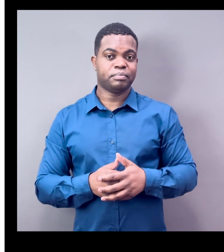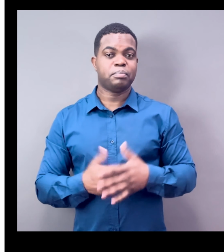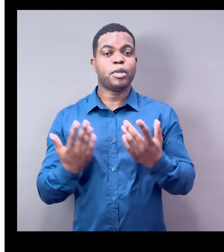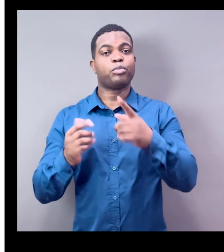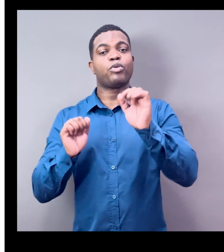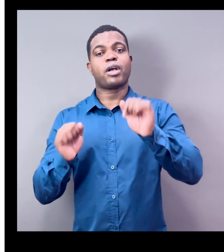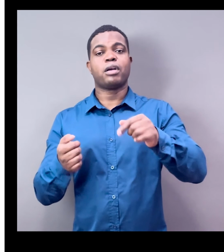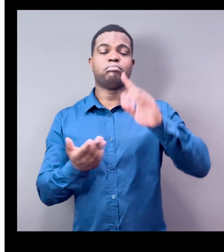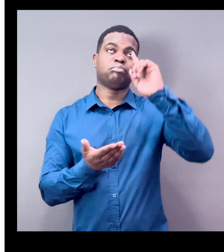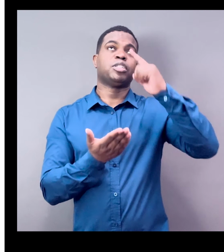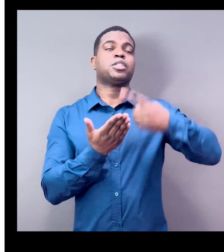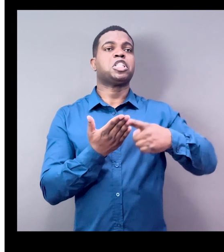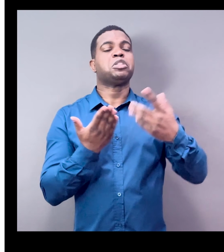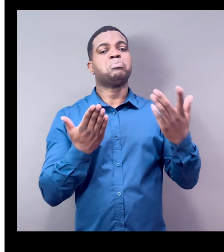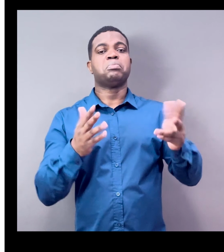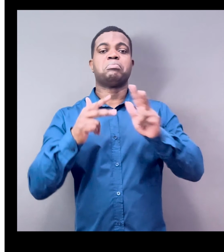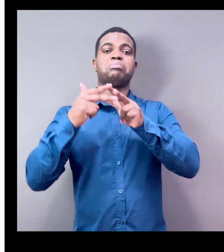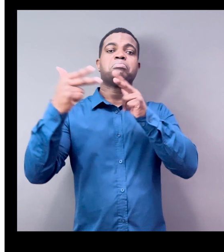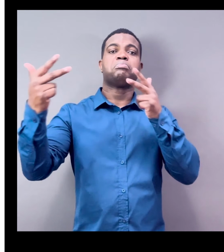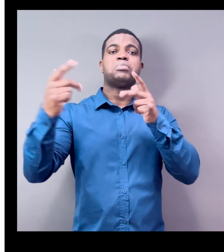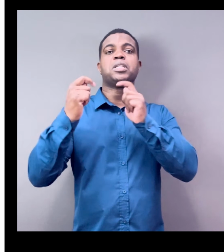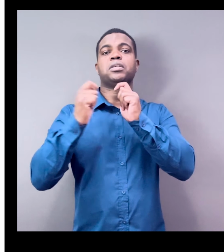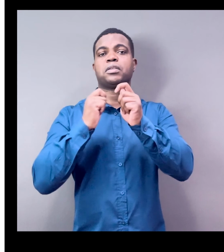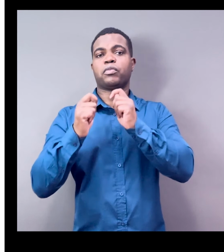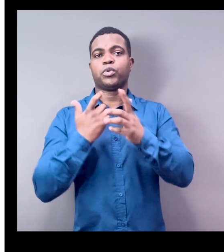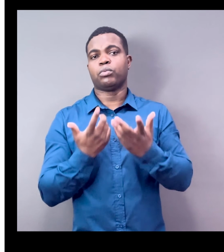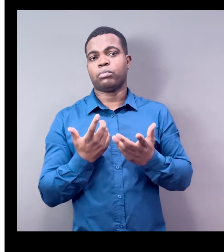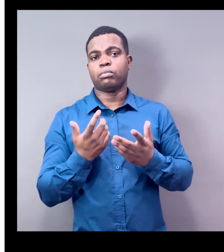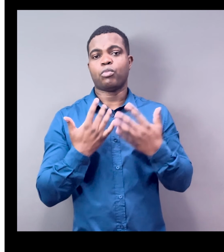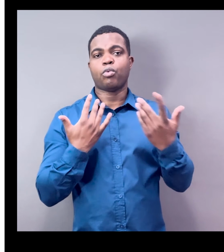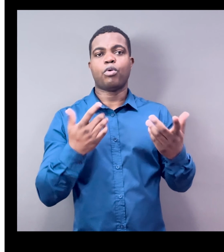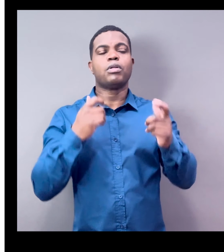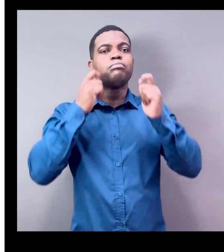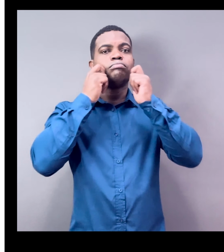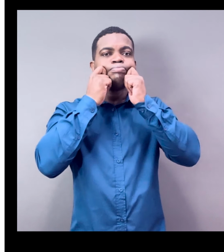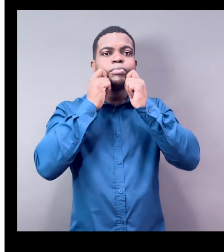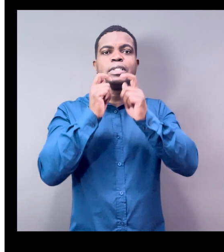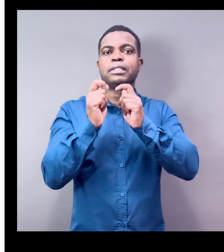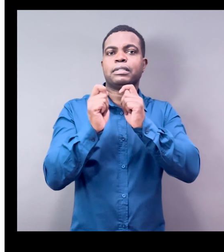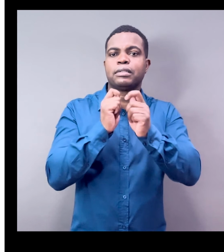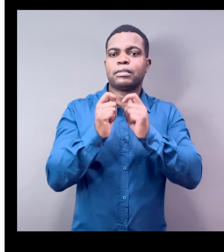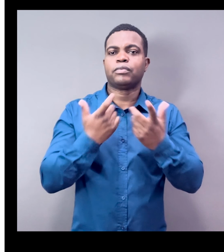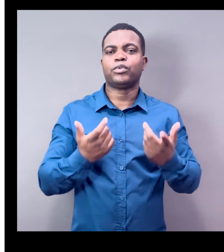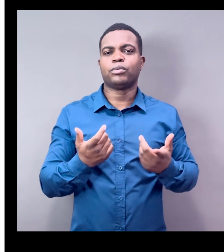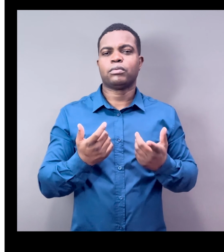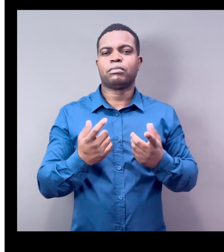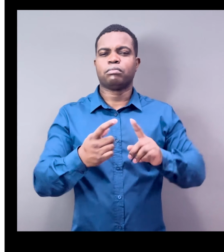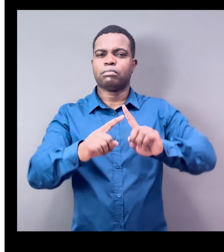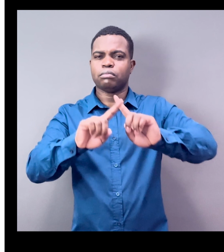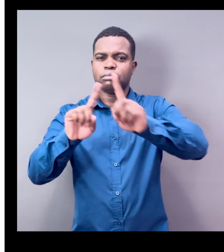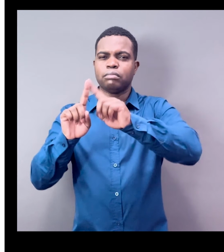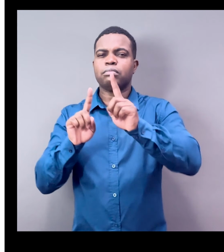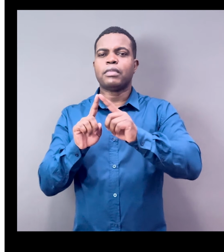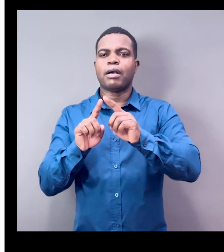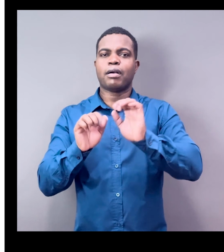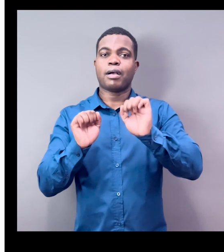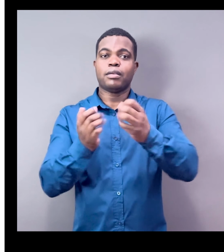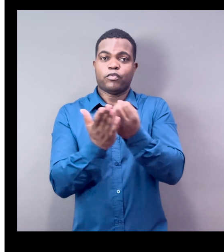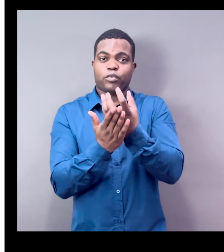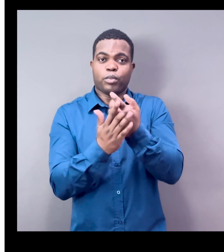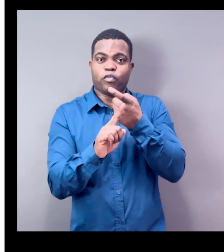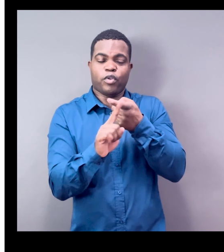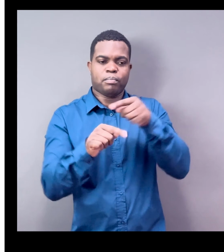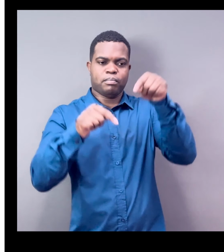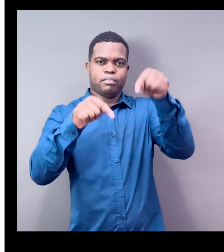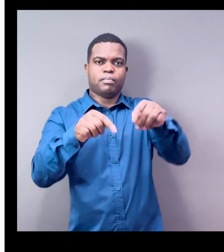You could decide to use virtual interviews or physical interviews. You can decide to use focus